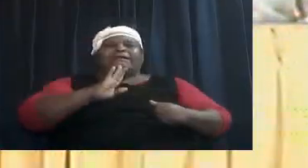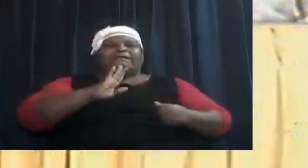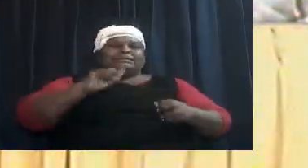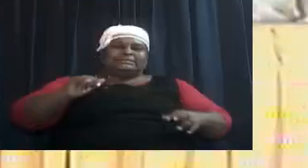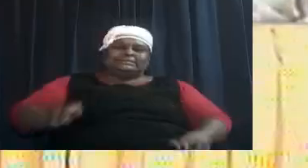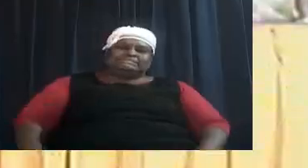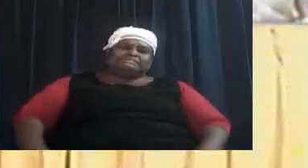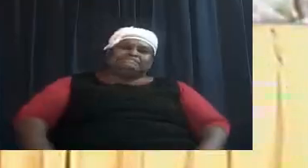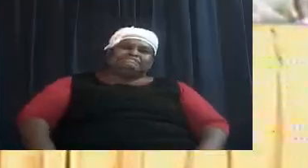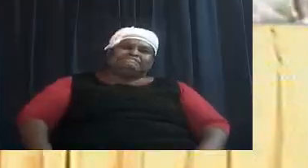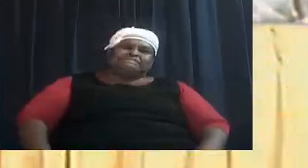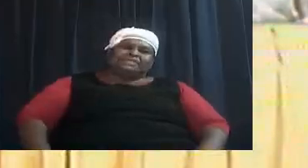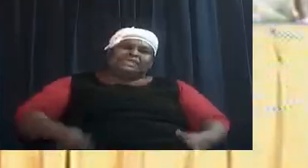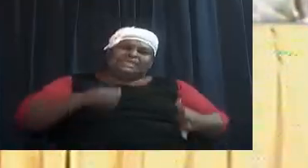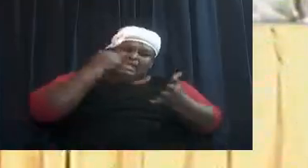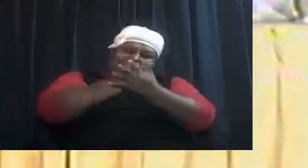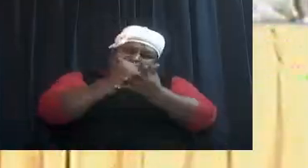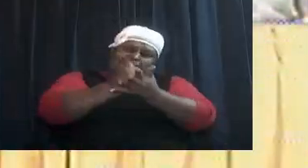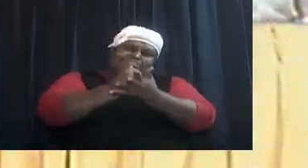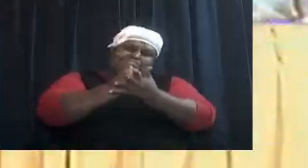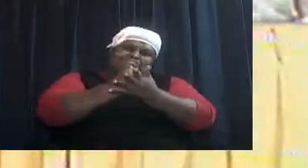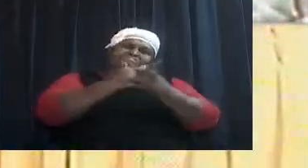Amen. Well, I'm